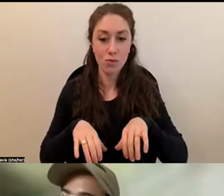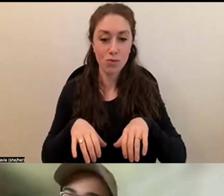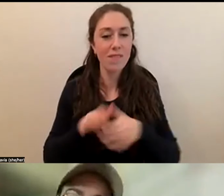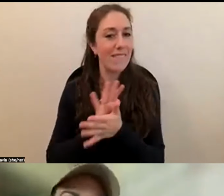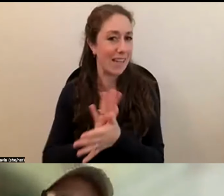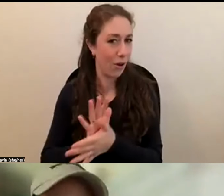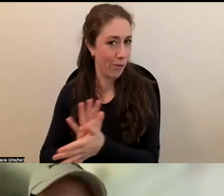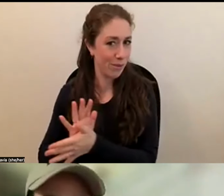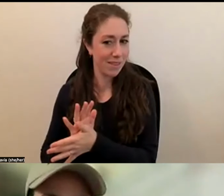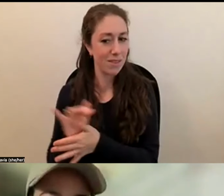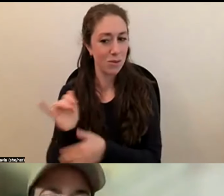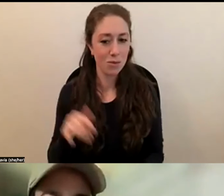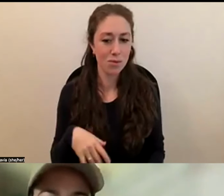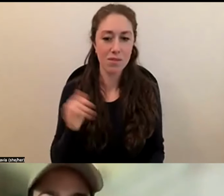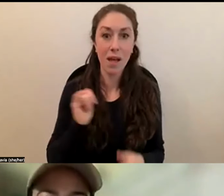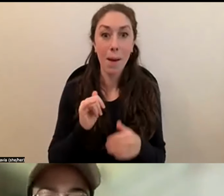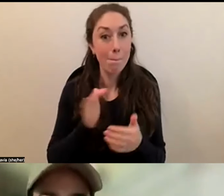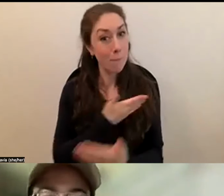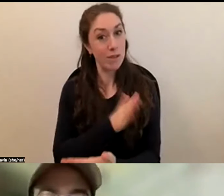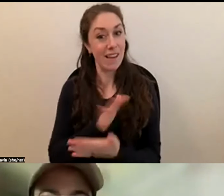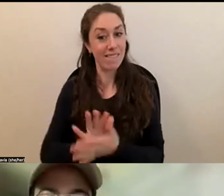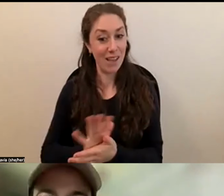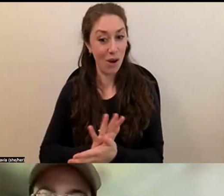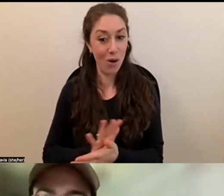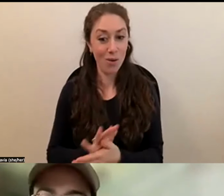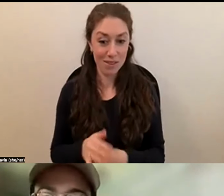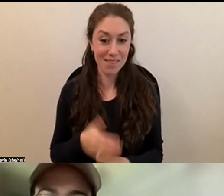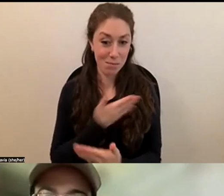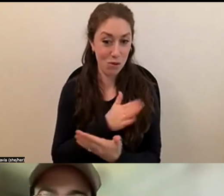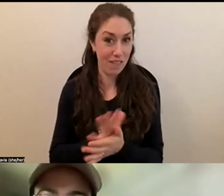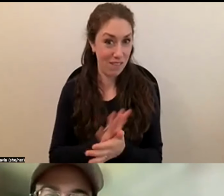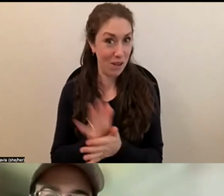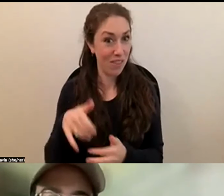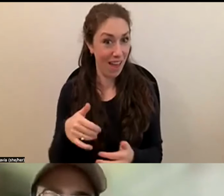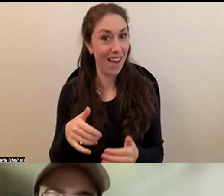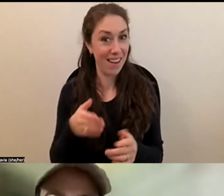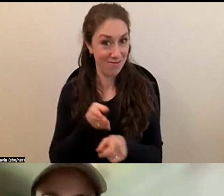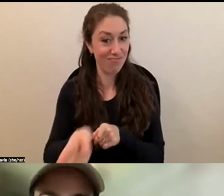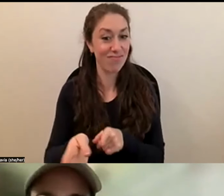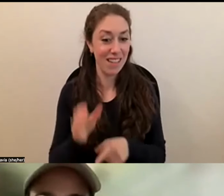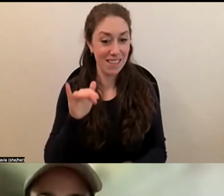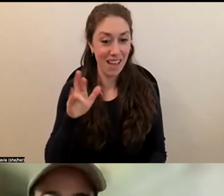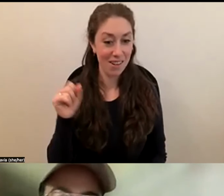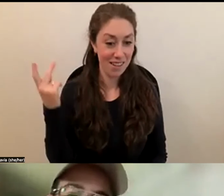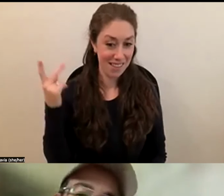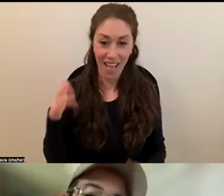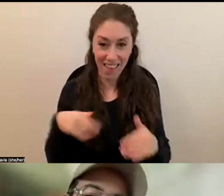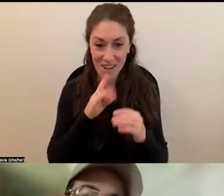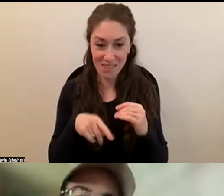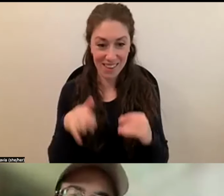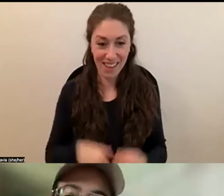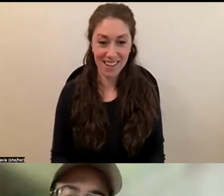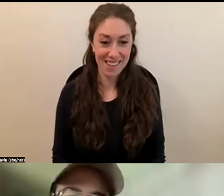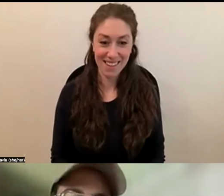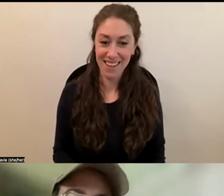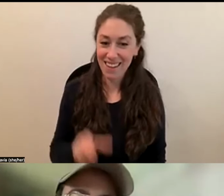videos. I'm talking about like music videos, you know, the music video thing. That Cyrus and I haven't talked about. Oh yeah, I haven't heard